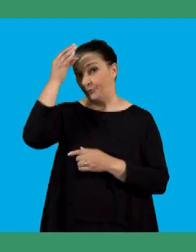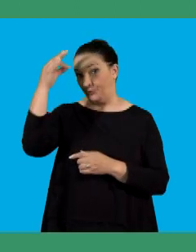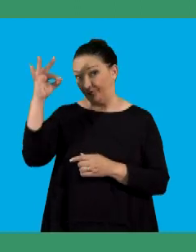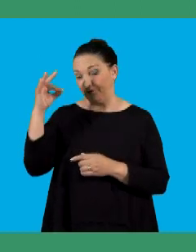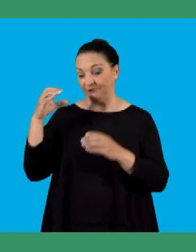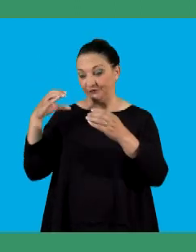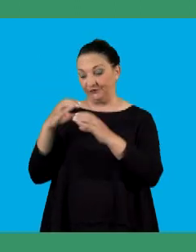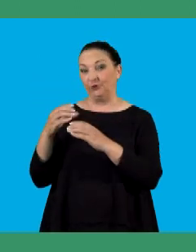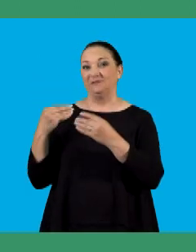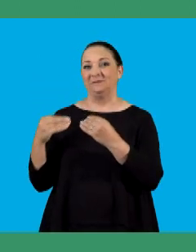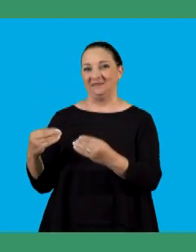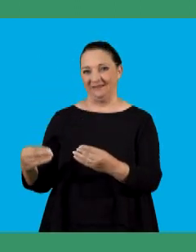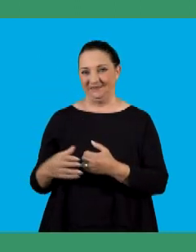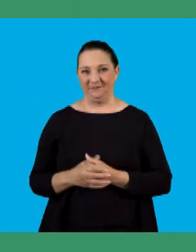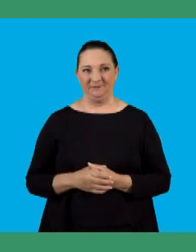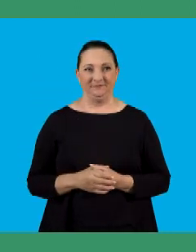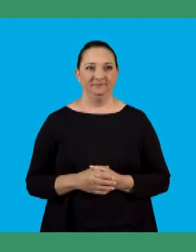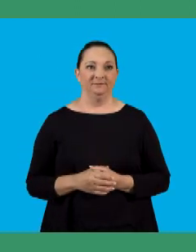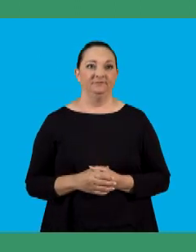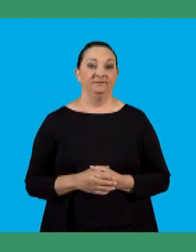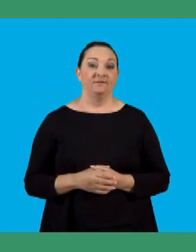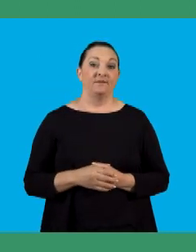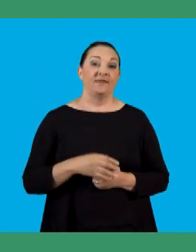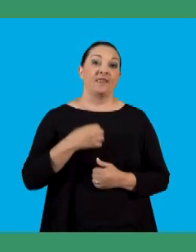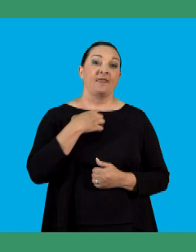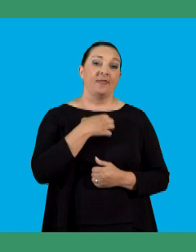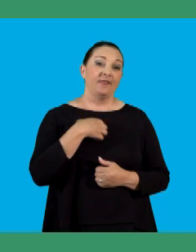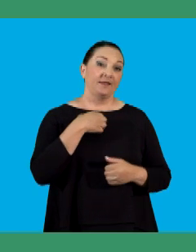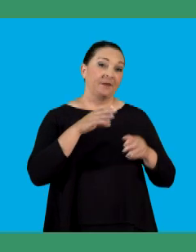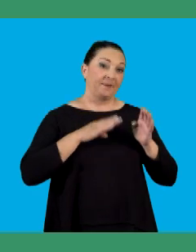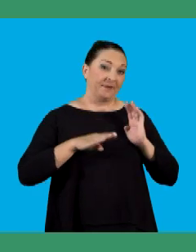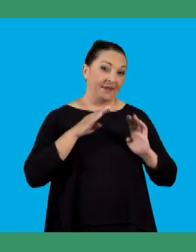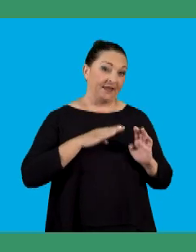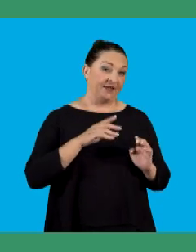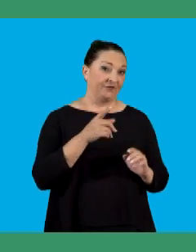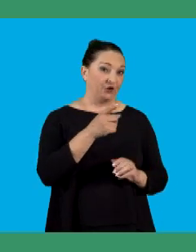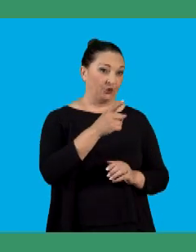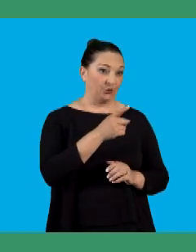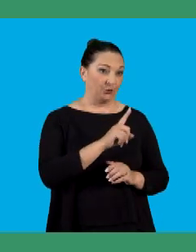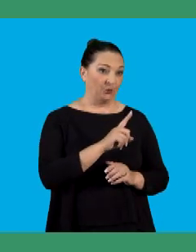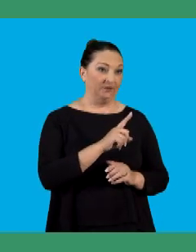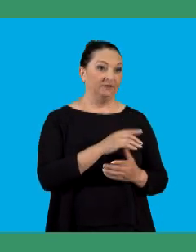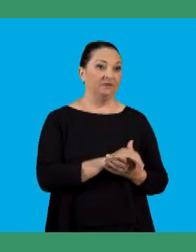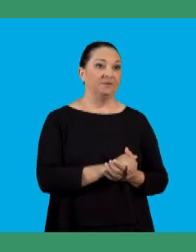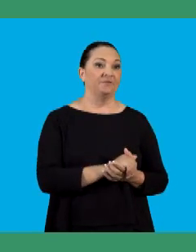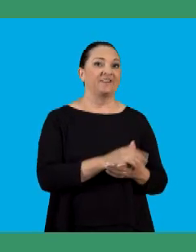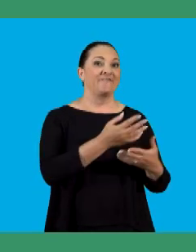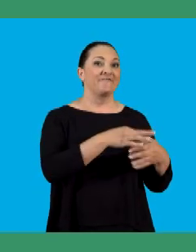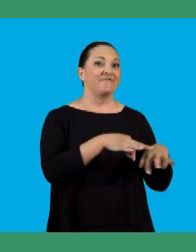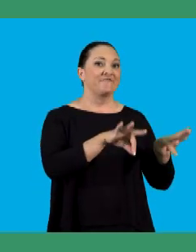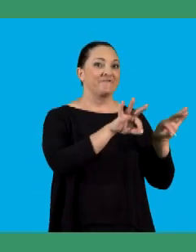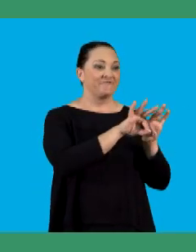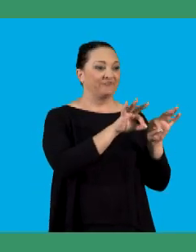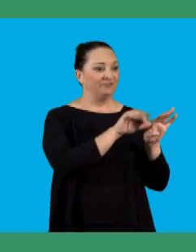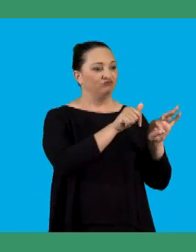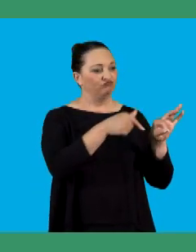professional refers to the business. Now, ethical behavior conforms to a set of values